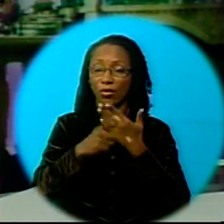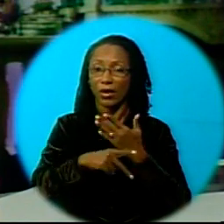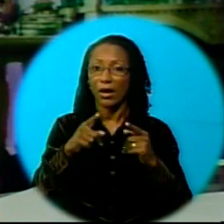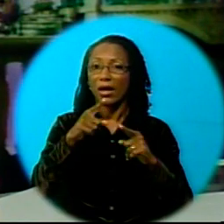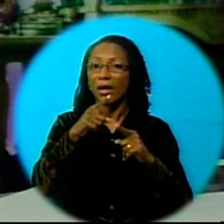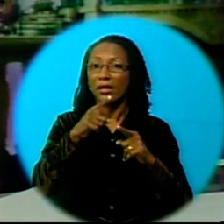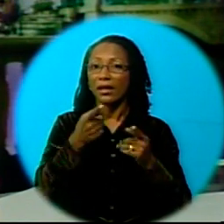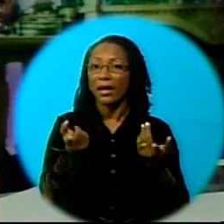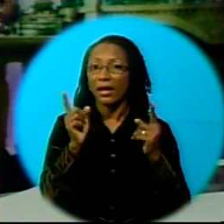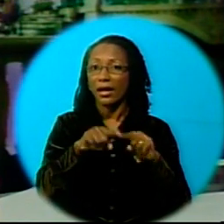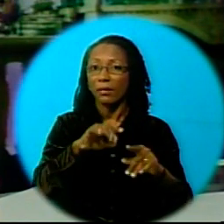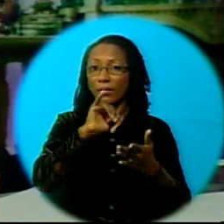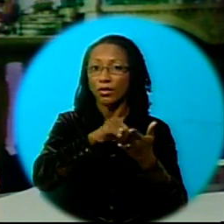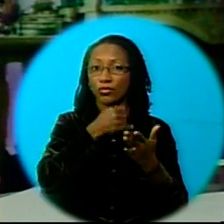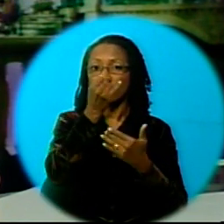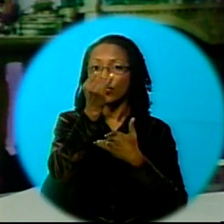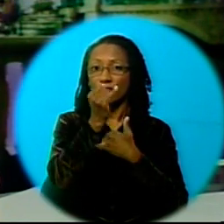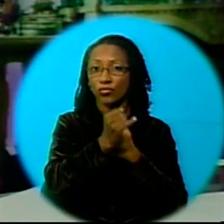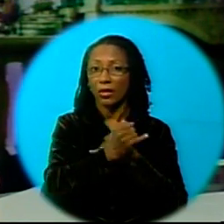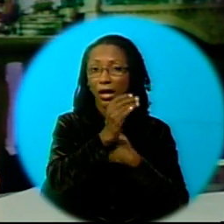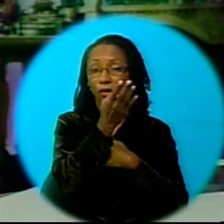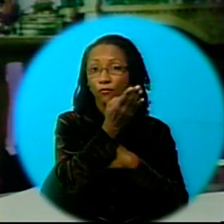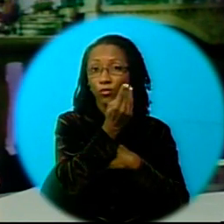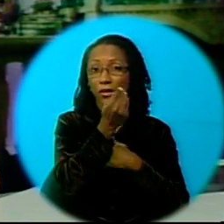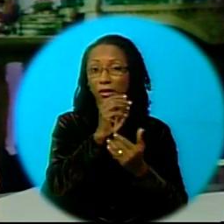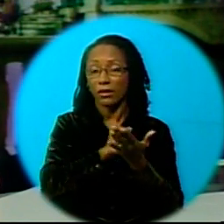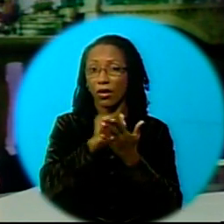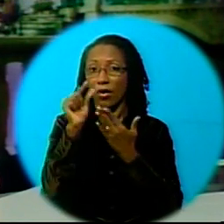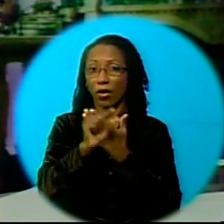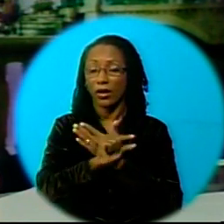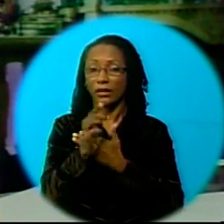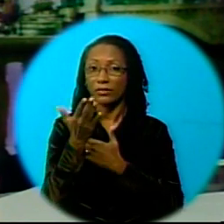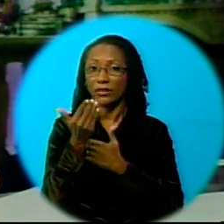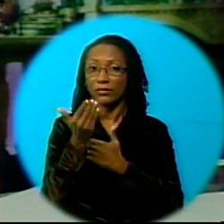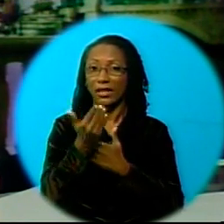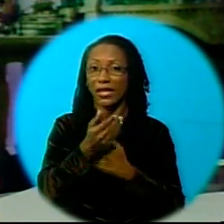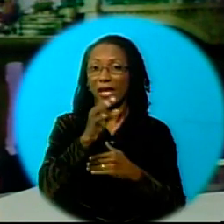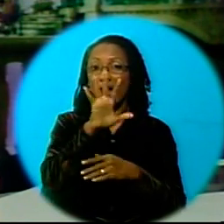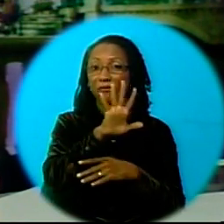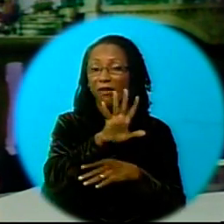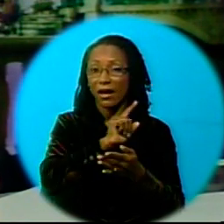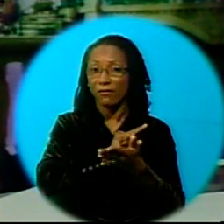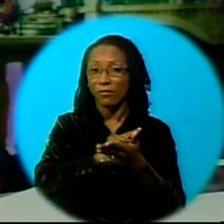14th to August 15th this year. It ran for 5 instead of 6 weeks.